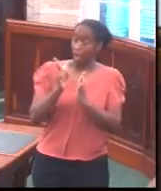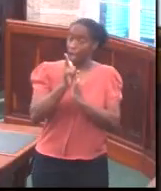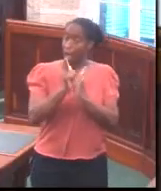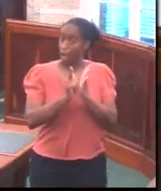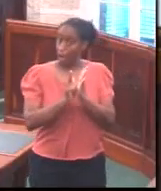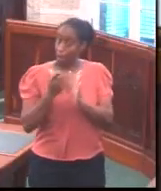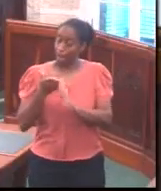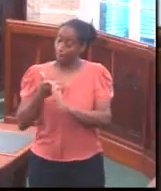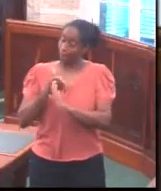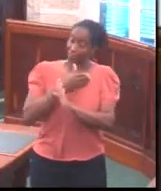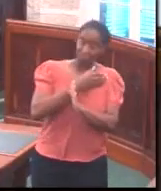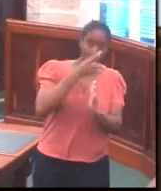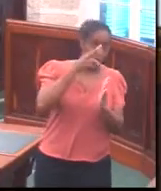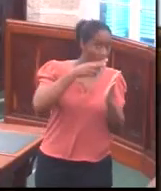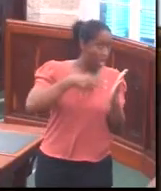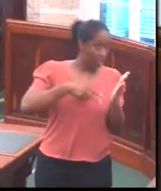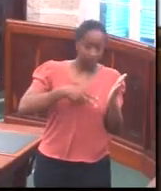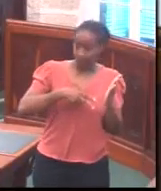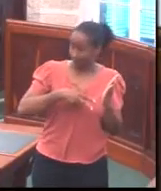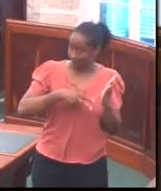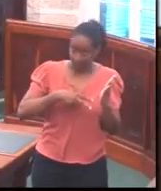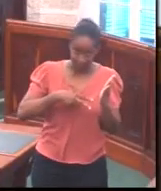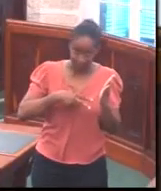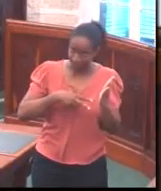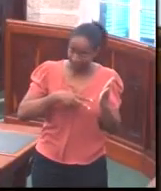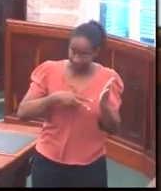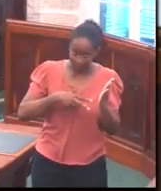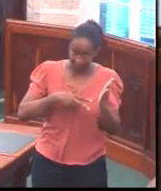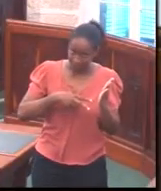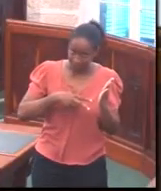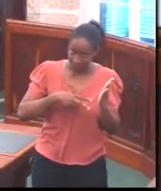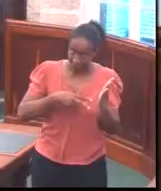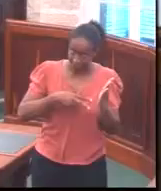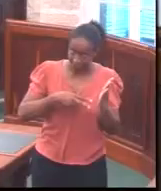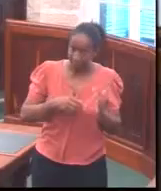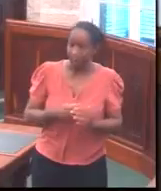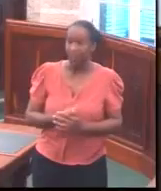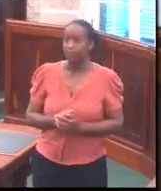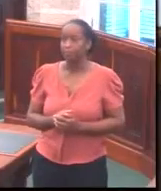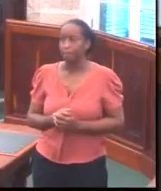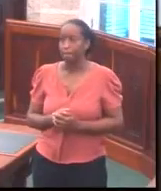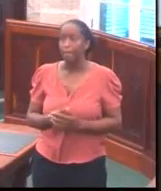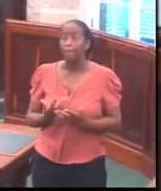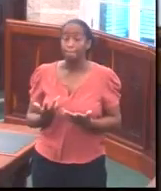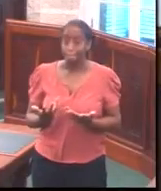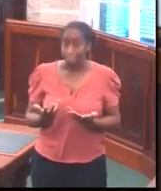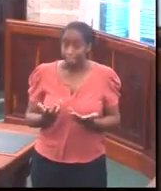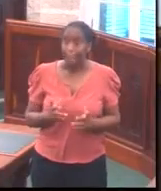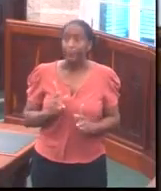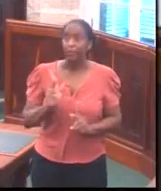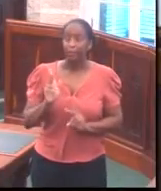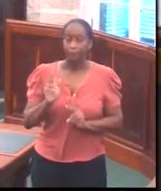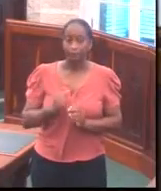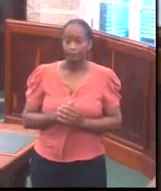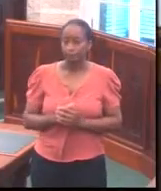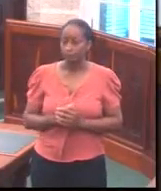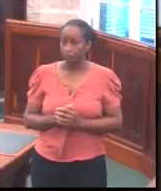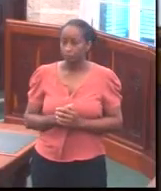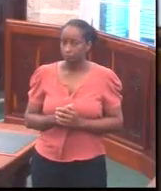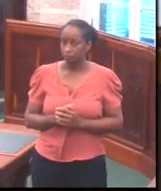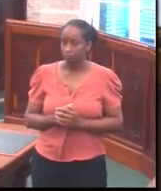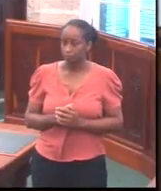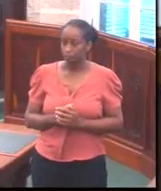Without having read the legislation. And further to public process that we made.